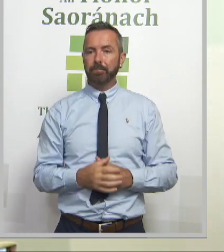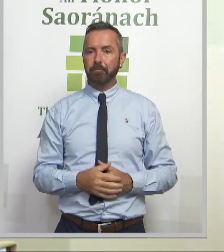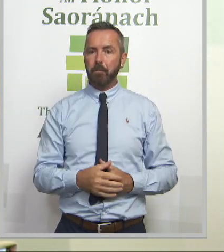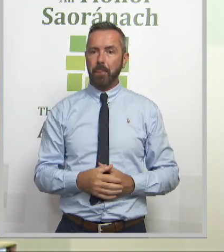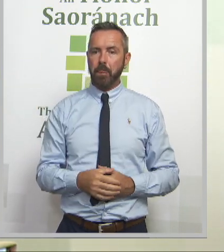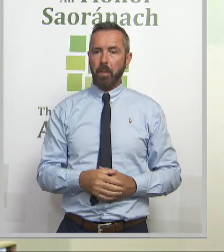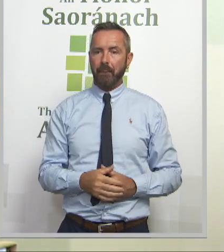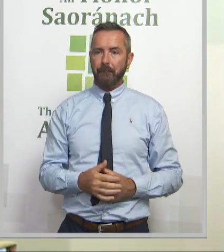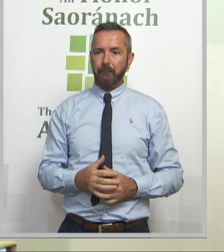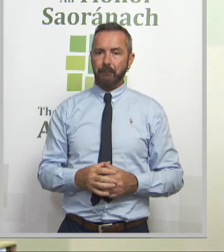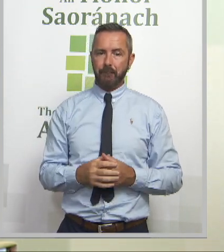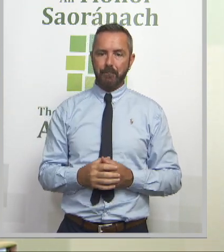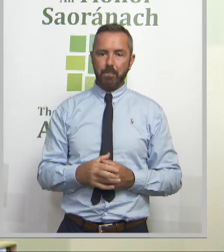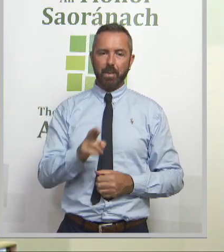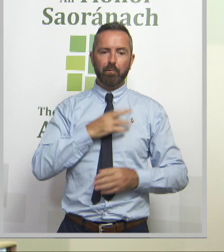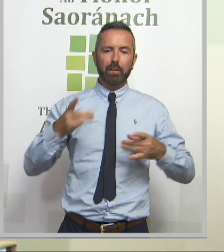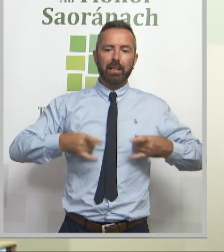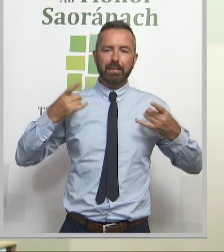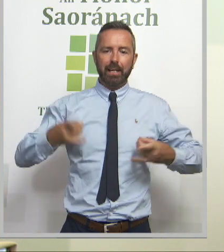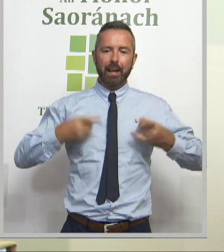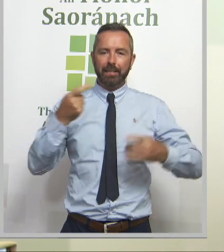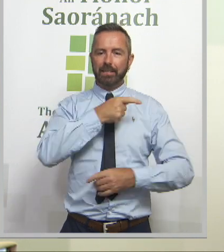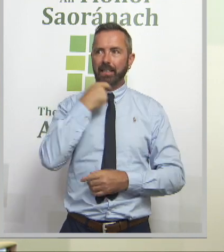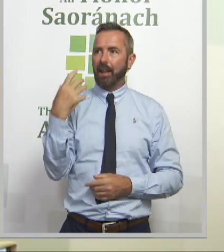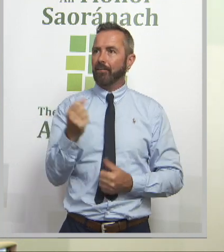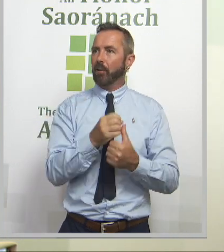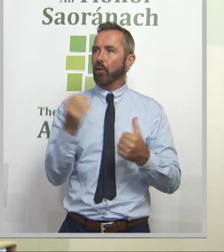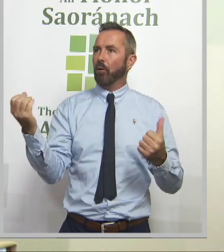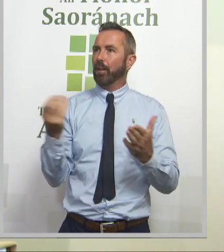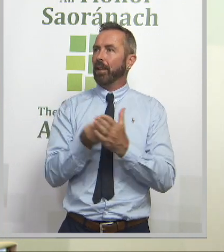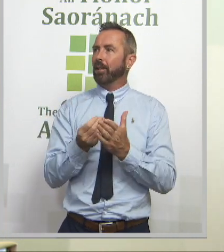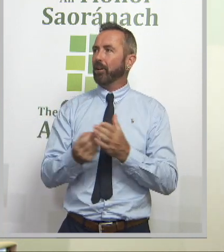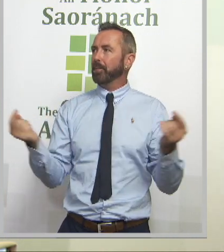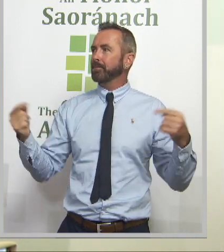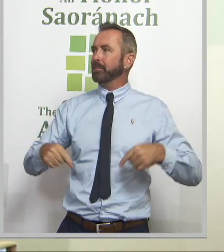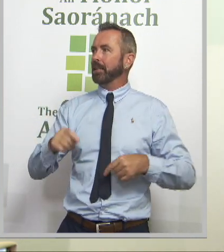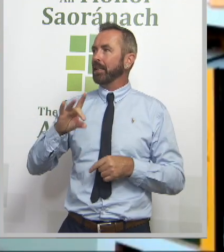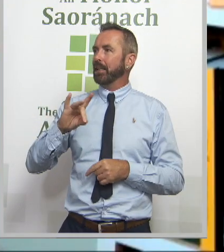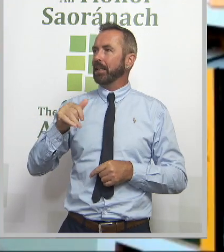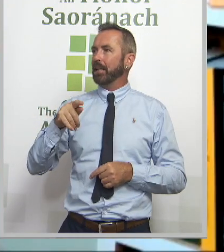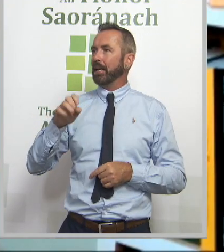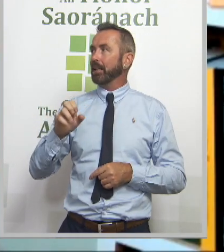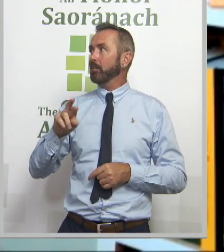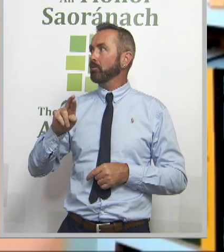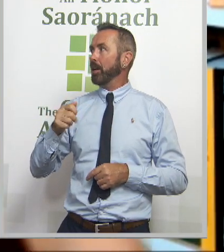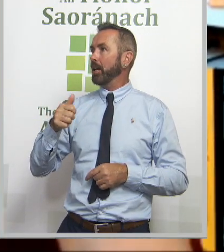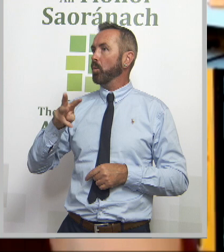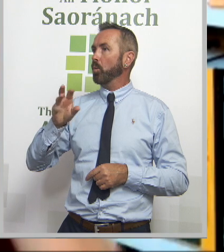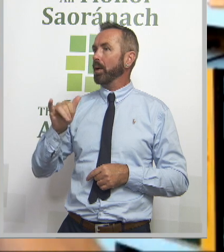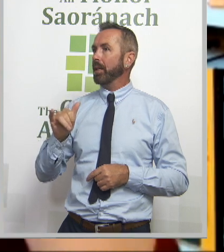Now, I am delighted to say that we have another economist, Kate Raworth. Hello, Kate. Can you hear